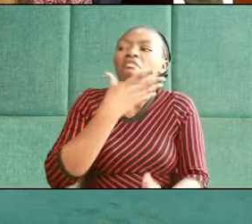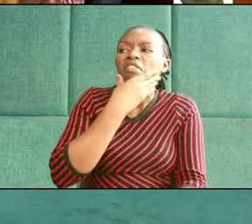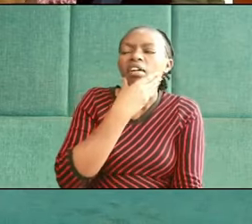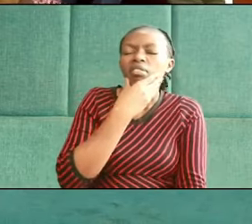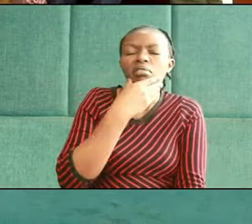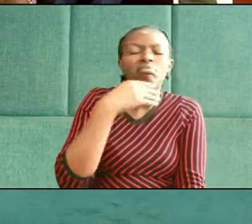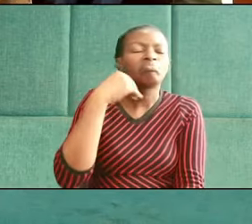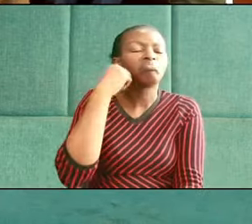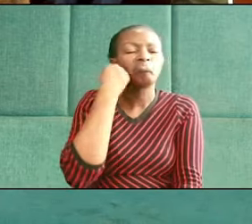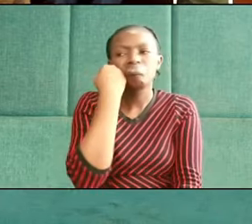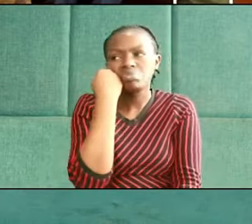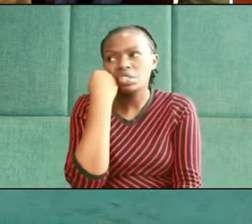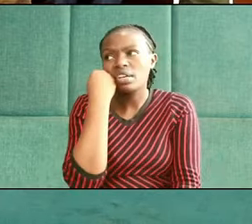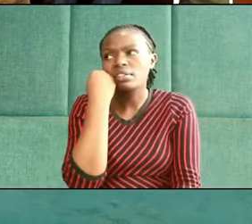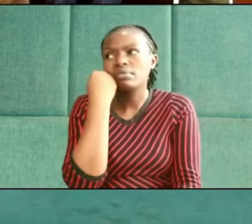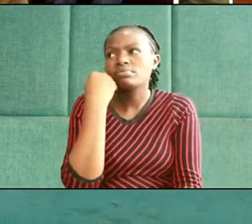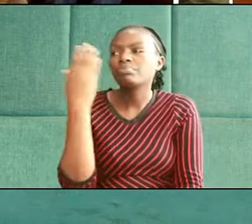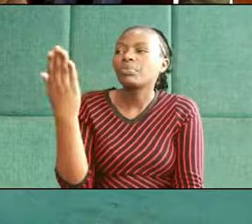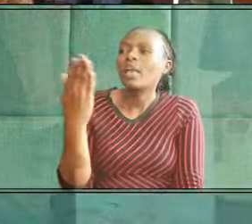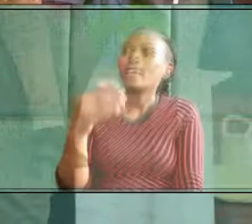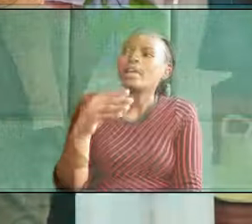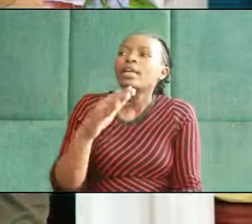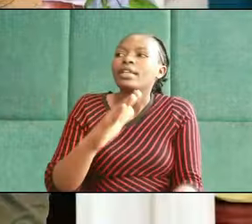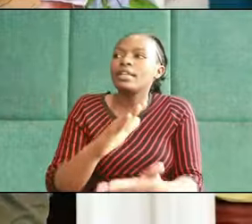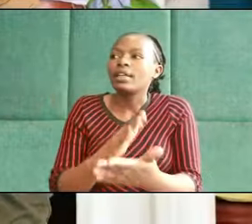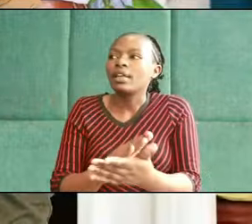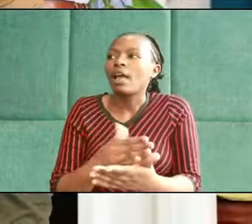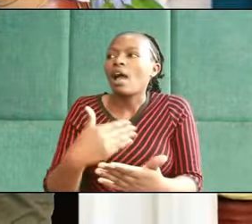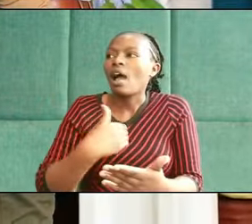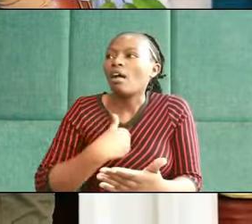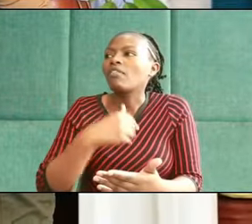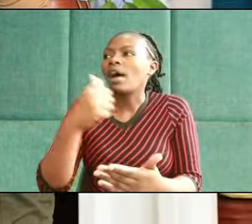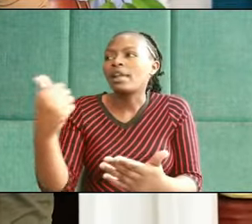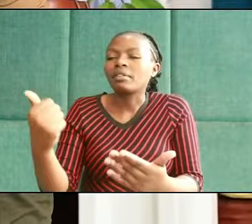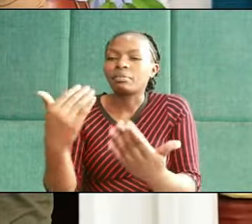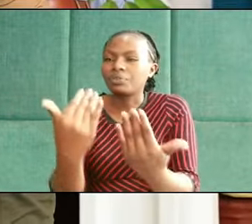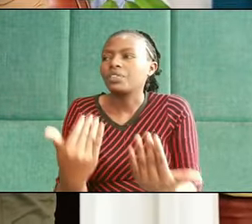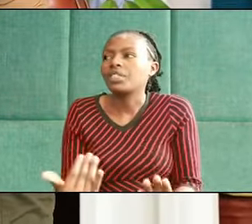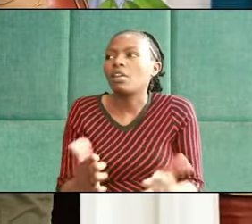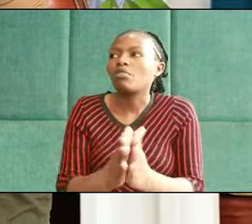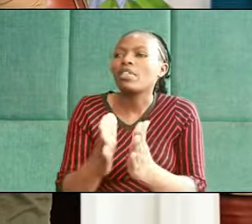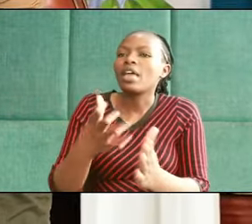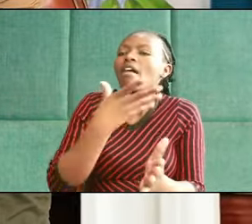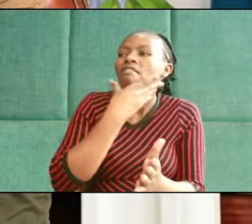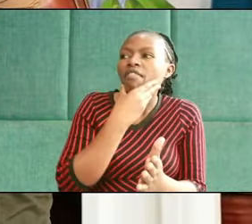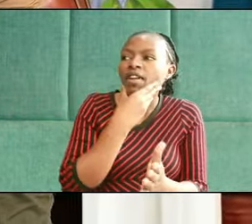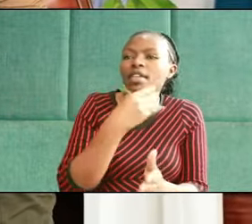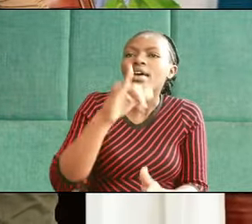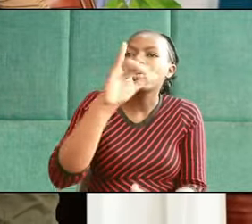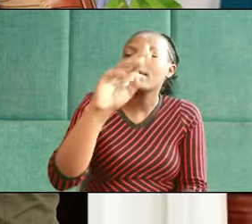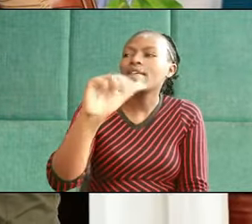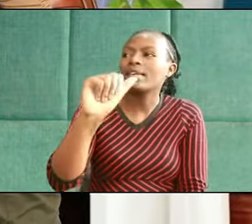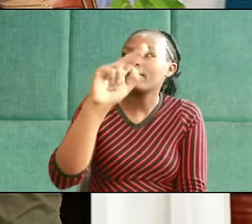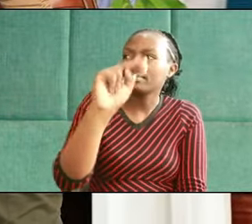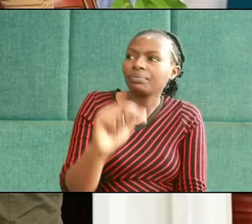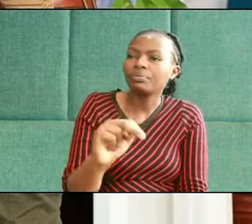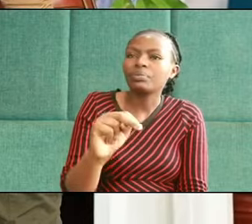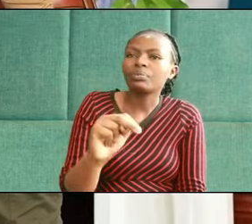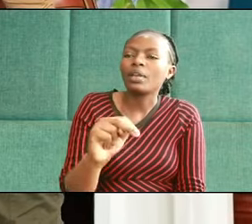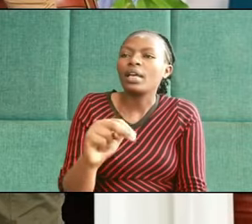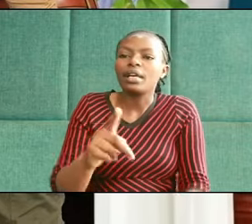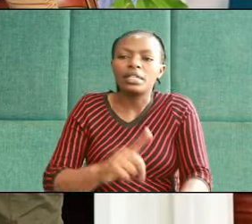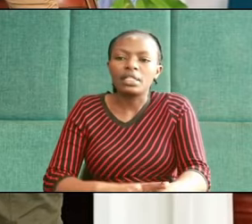we have Samuel and Ian. So 10 years from now, if Ian comes and tells you,